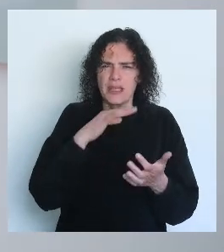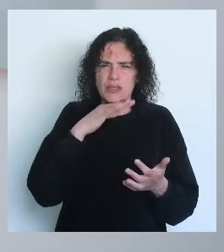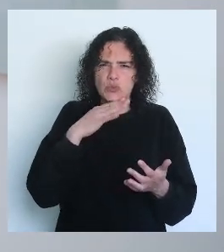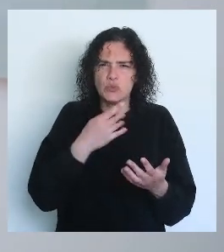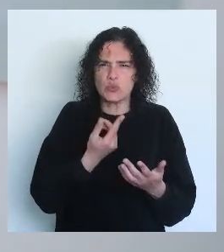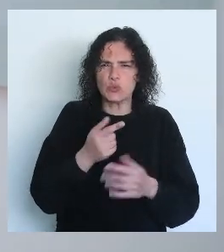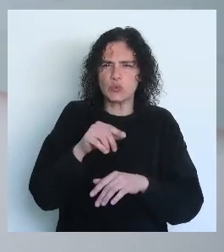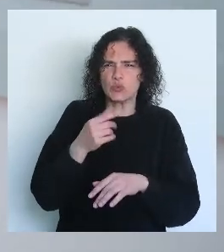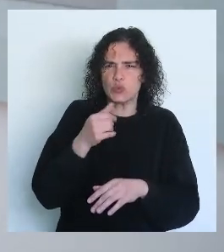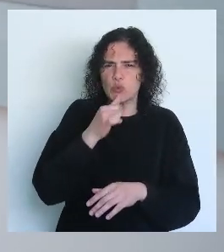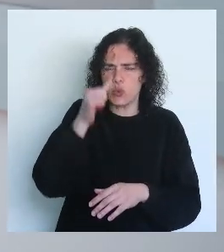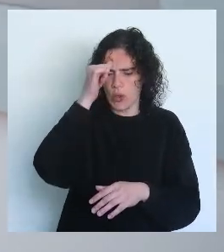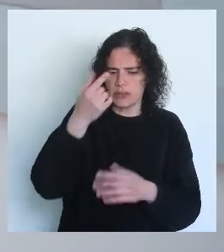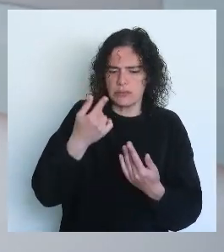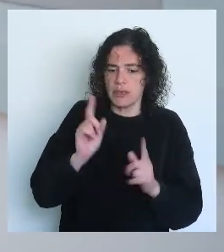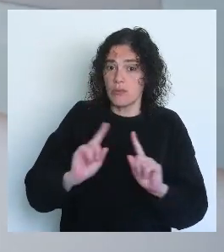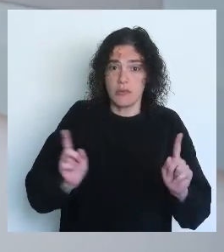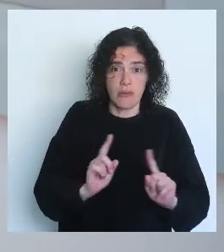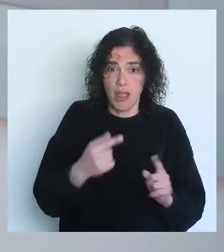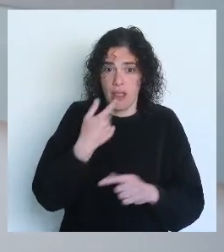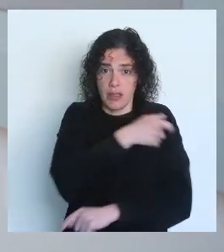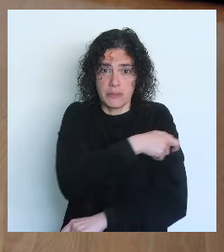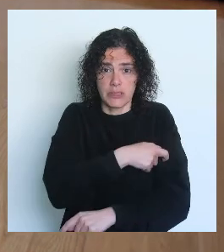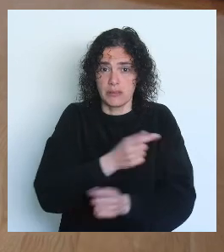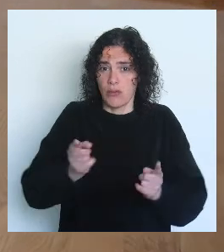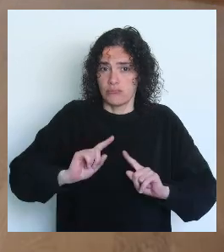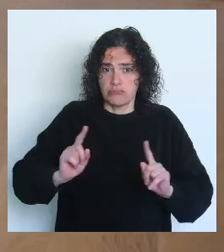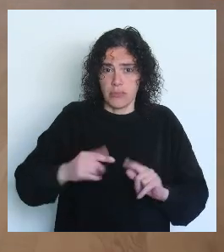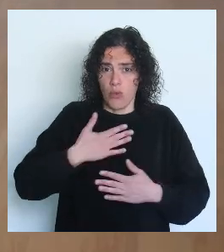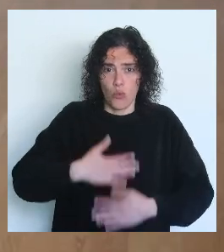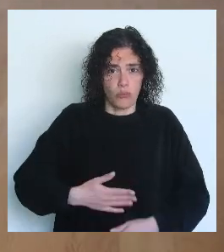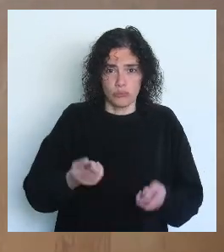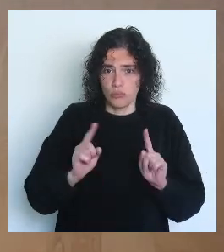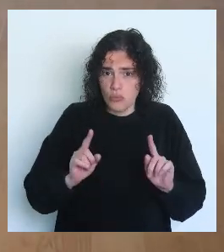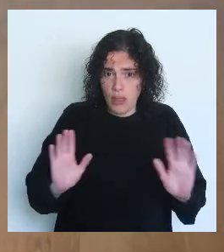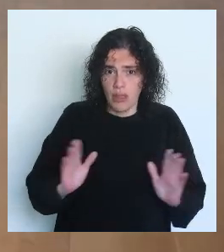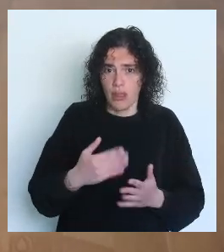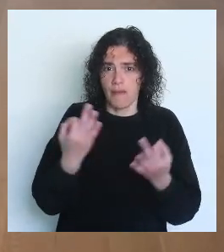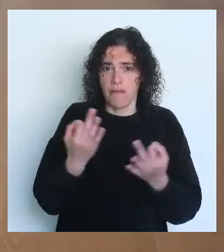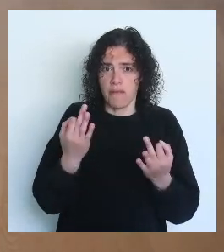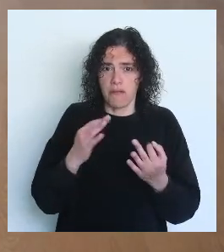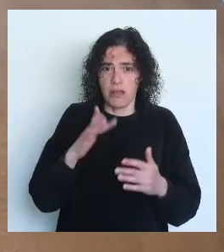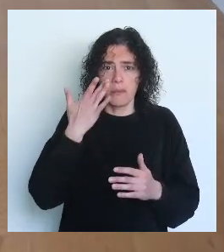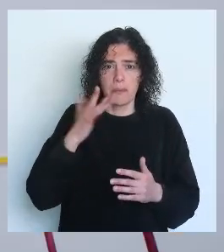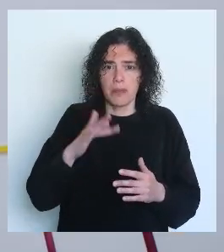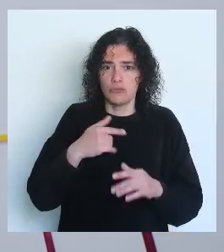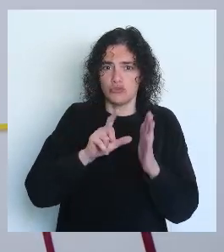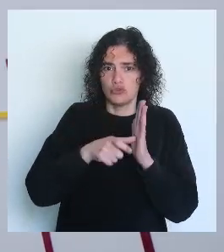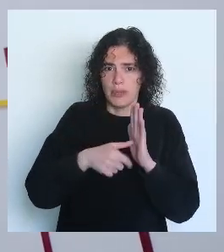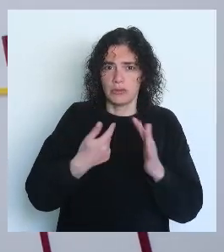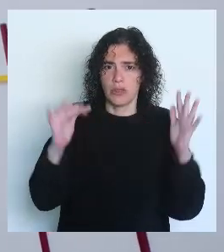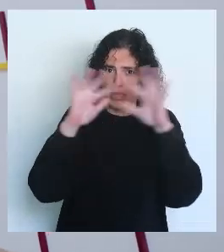of dirty pink that he's using, but it's not. It's not representation, it's not a body, it's actually